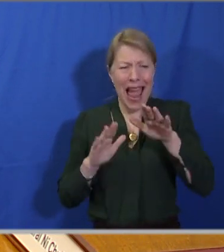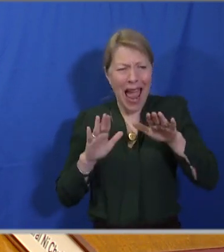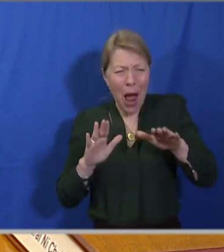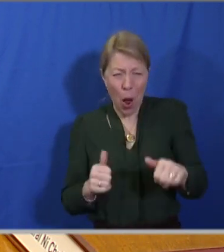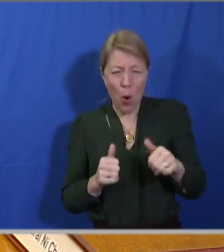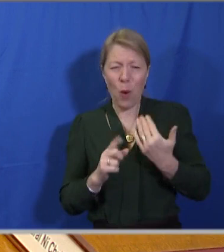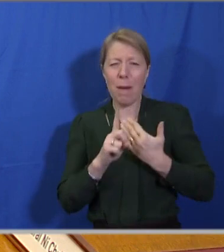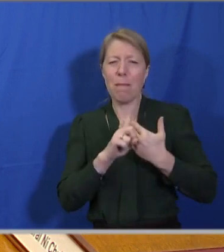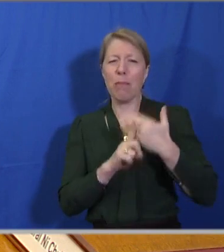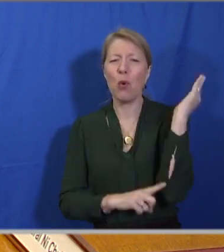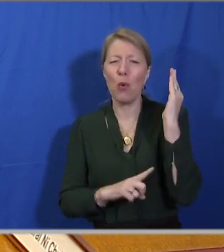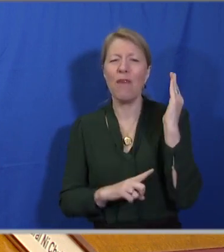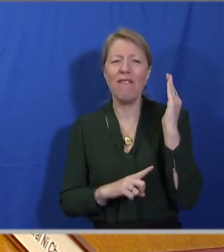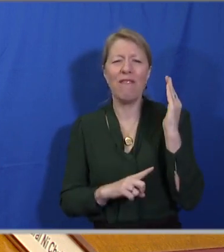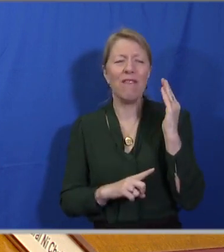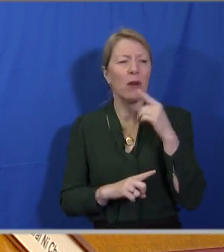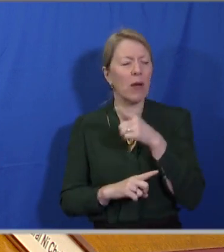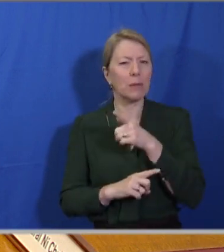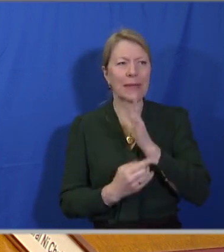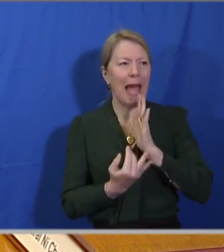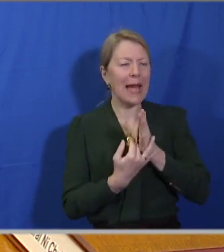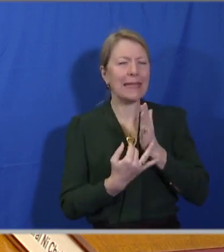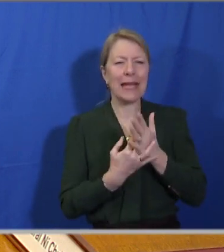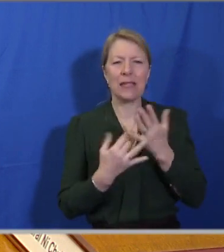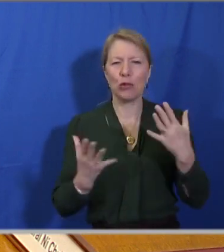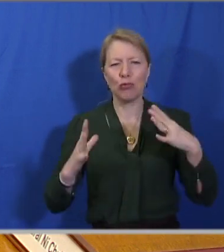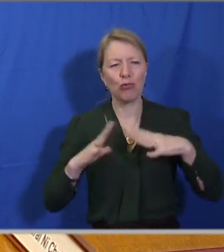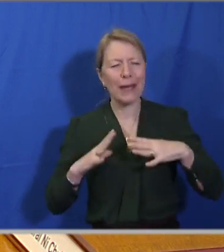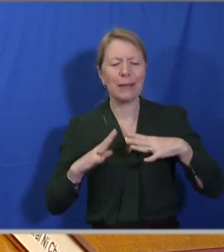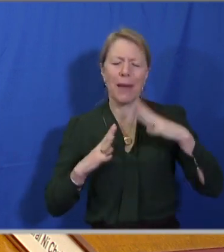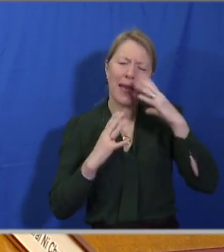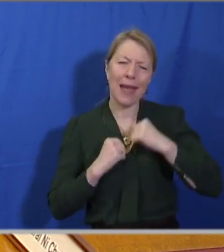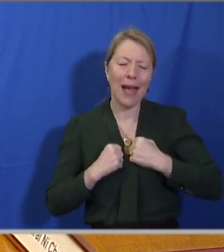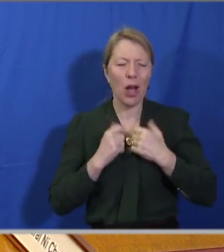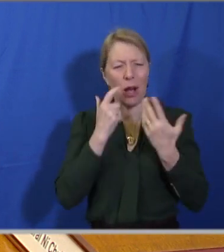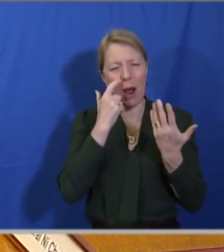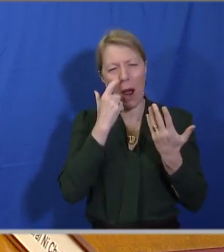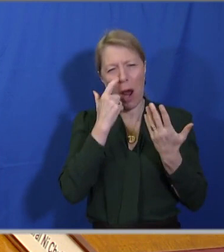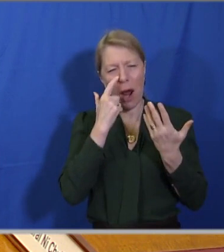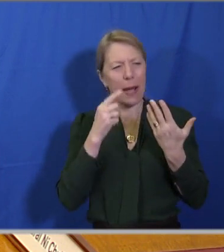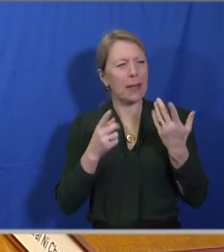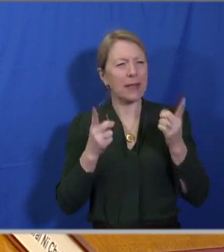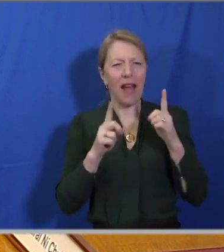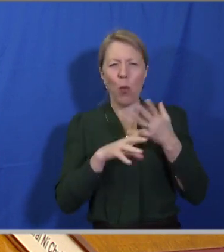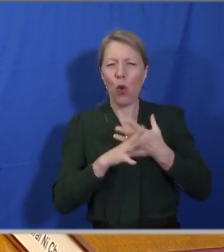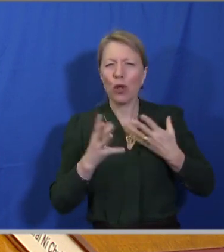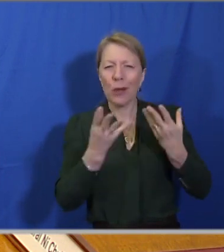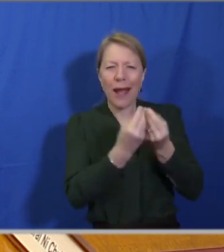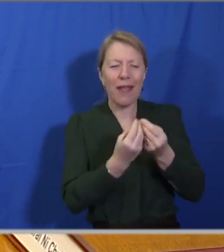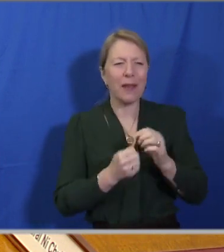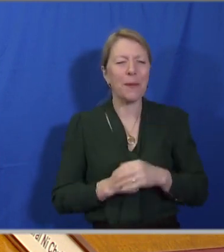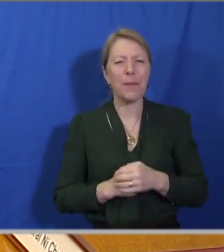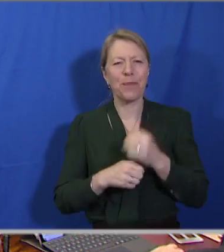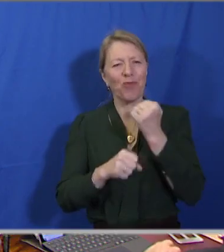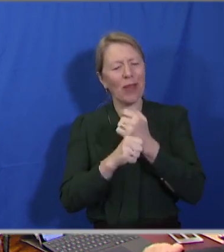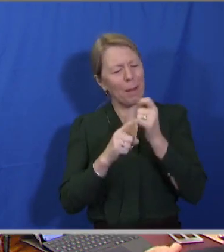respite? How can we have better access to multidisciplinary teams? How can we ensure that GPs are more open and